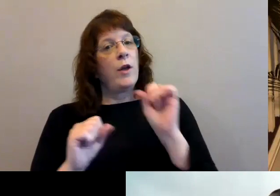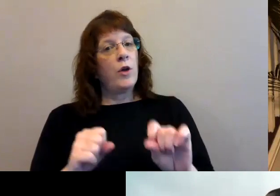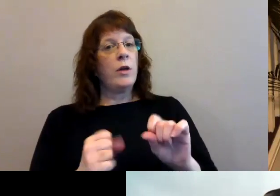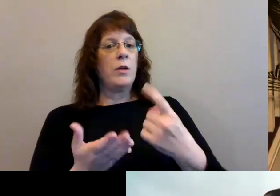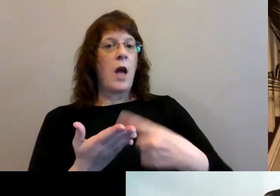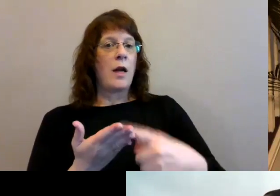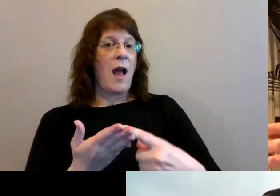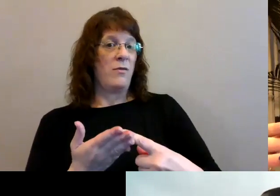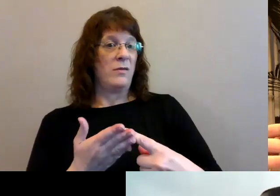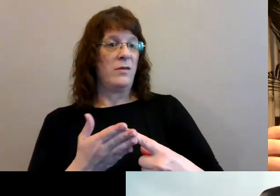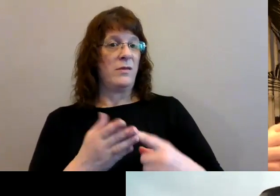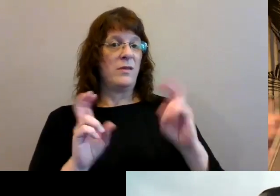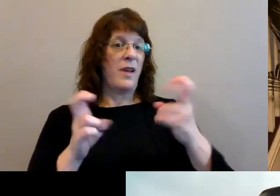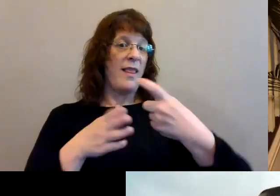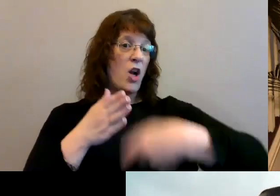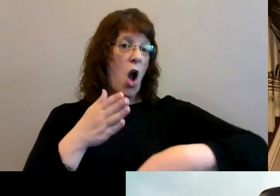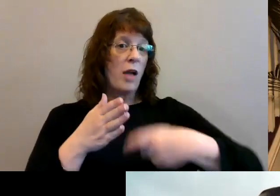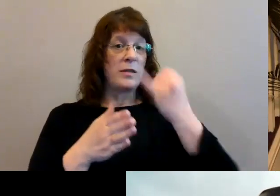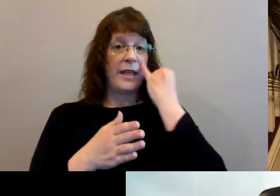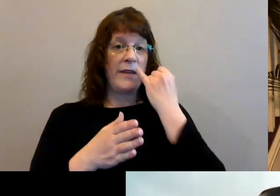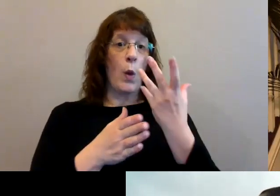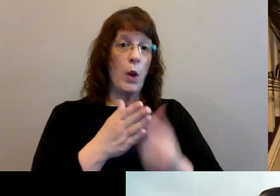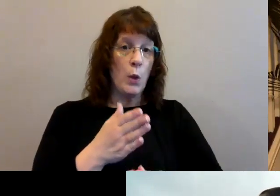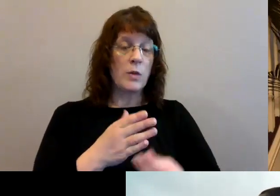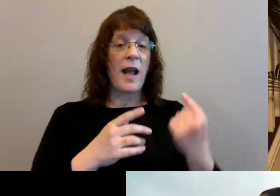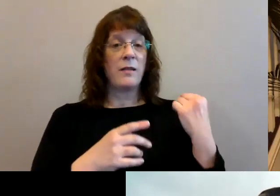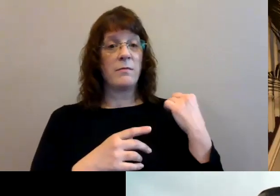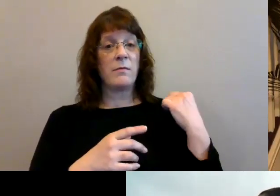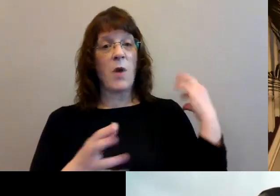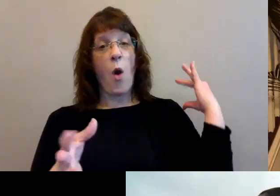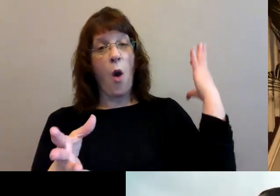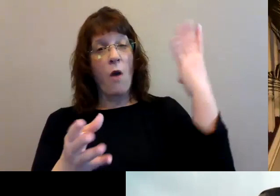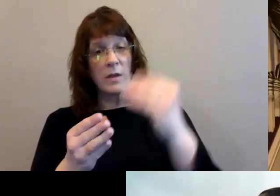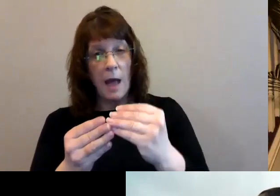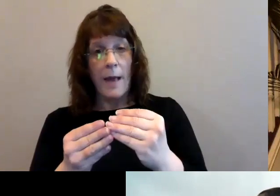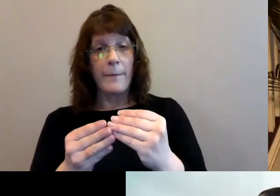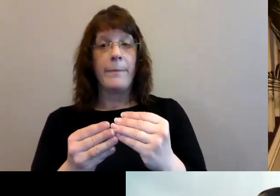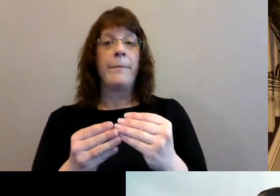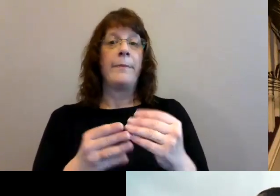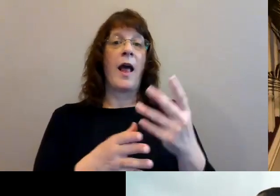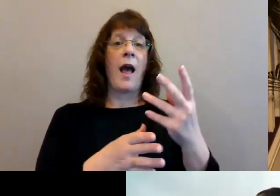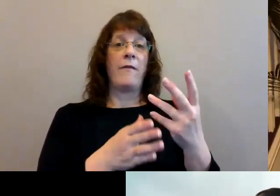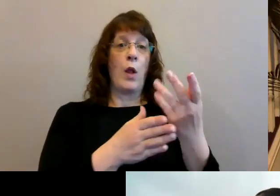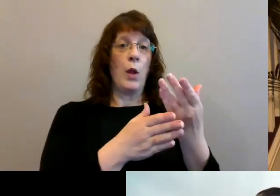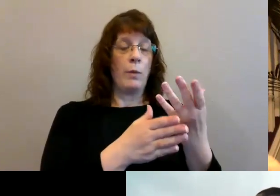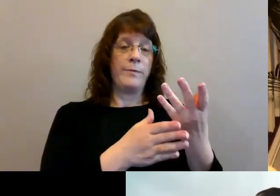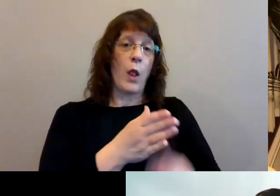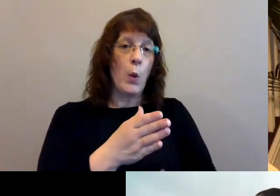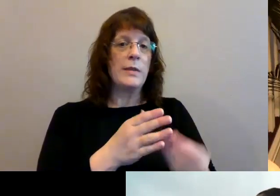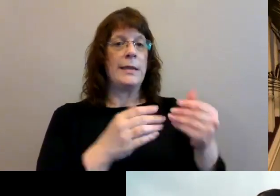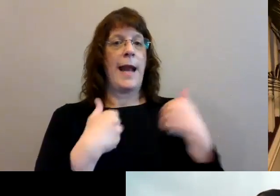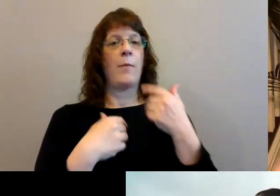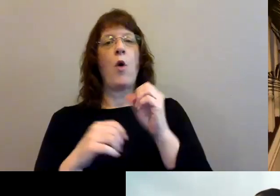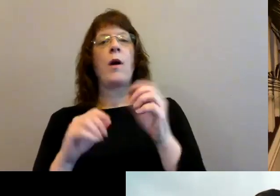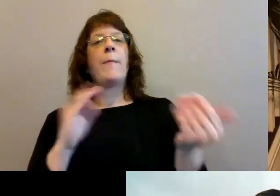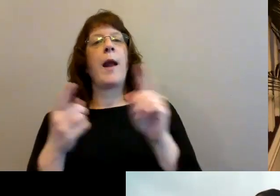of losing, like what the overtime cost of losing an animal versus the current cost of saving it. So how do those two